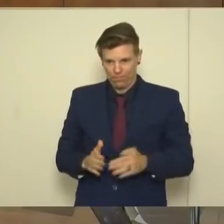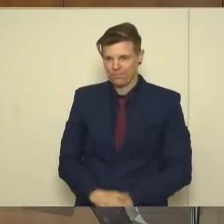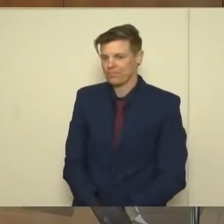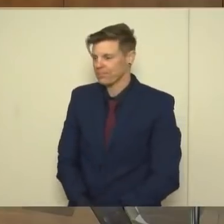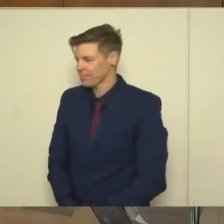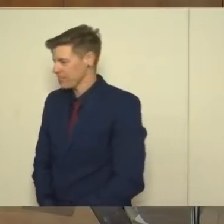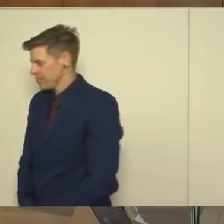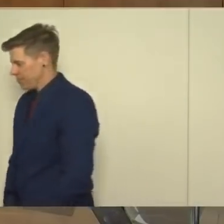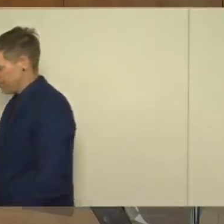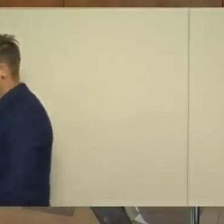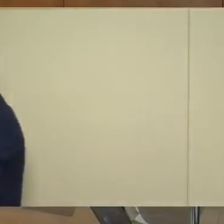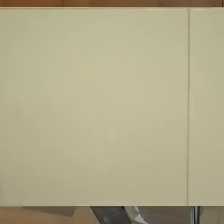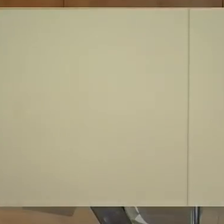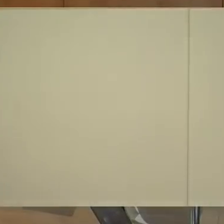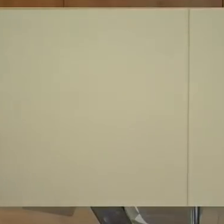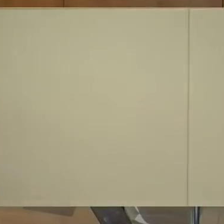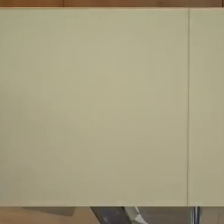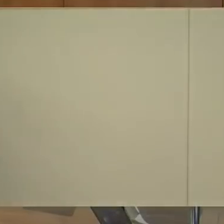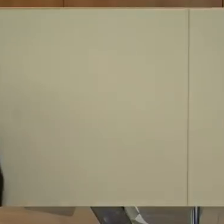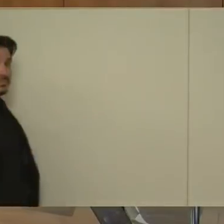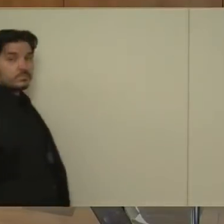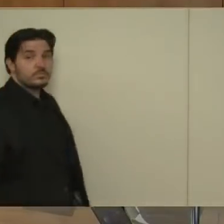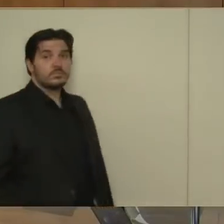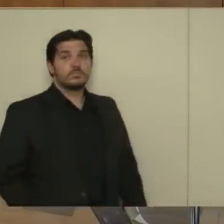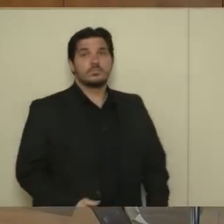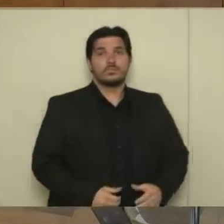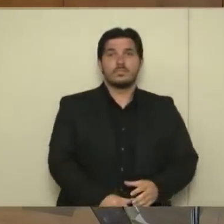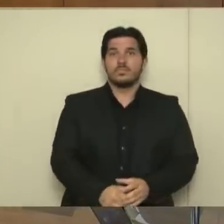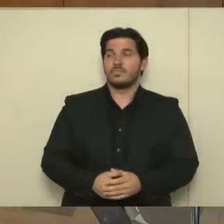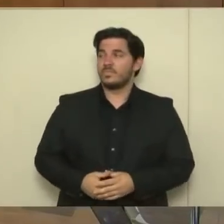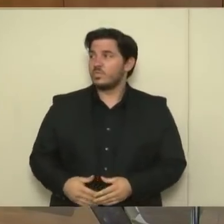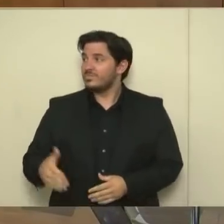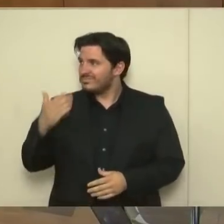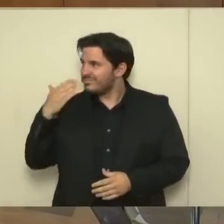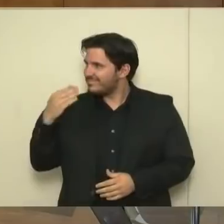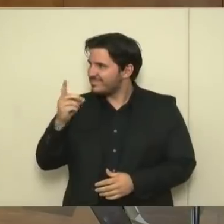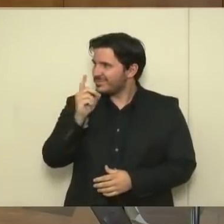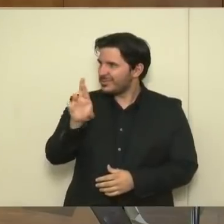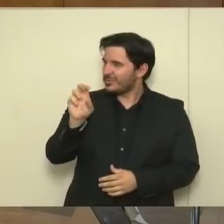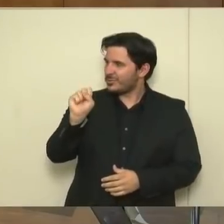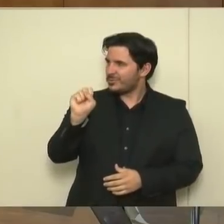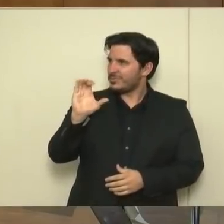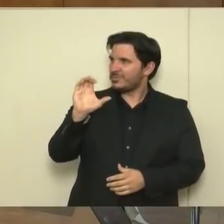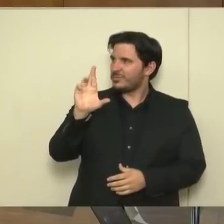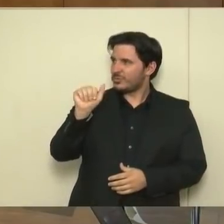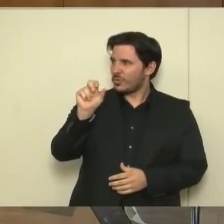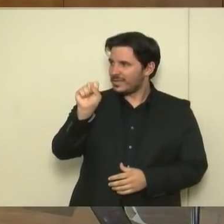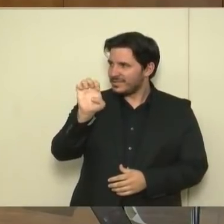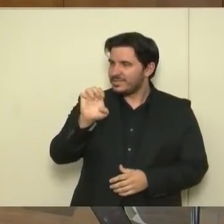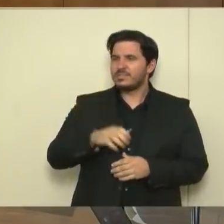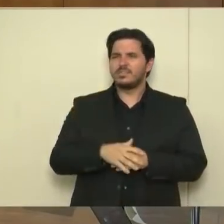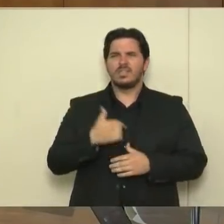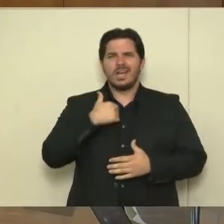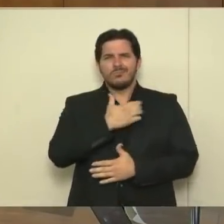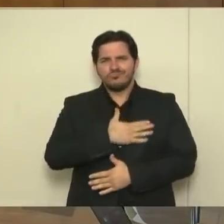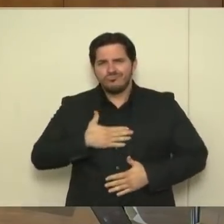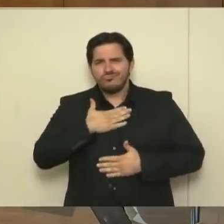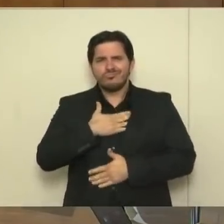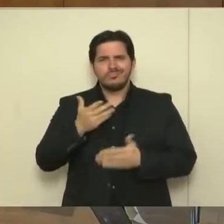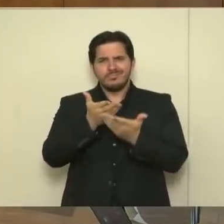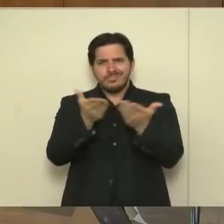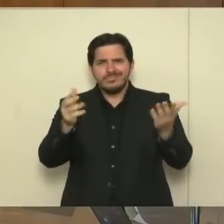Dr. Grace. And I really do appreciate that New Mexicans are making